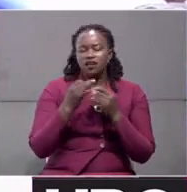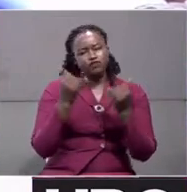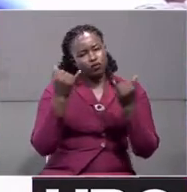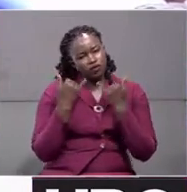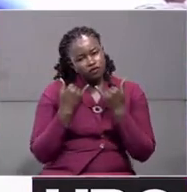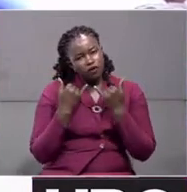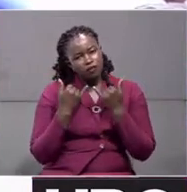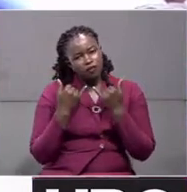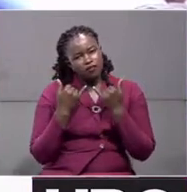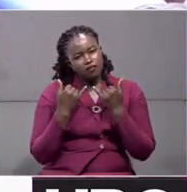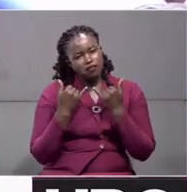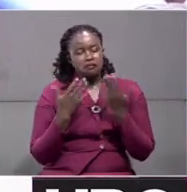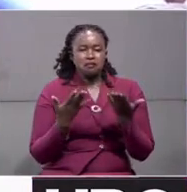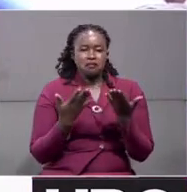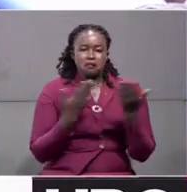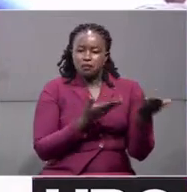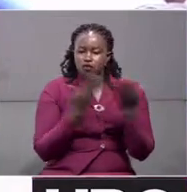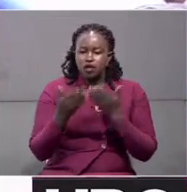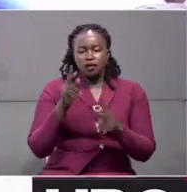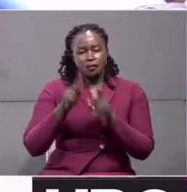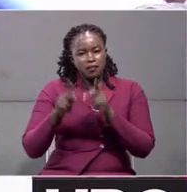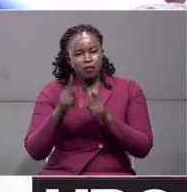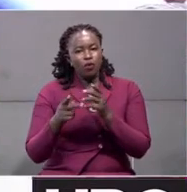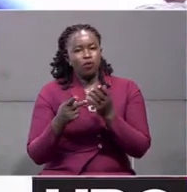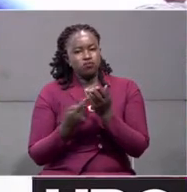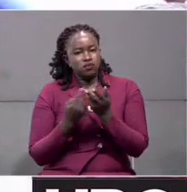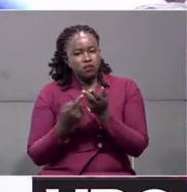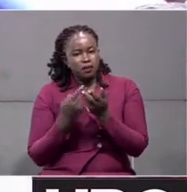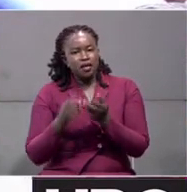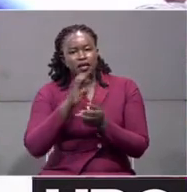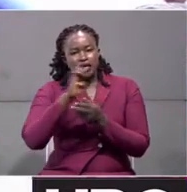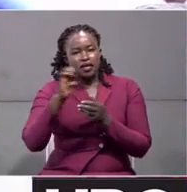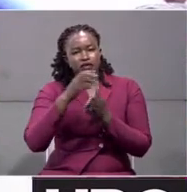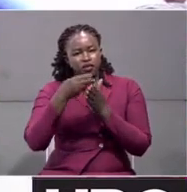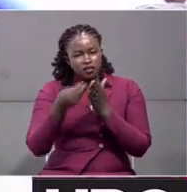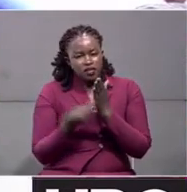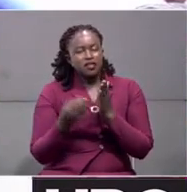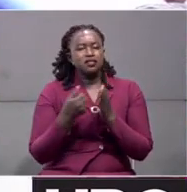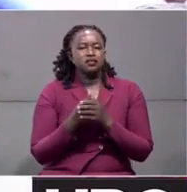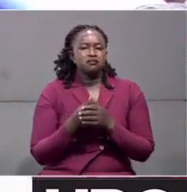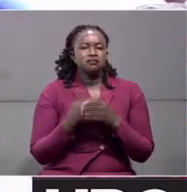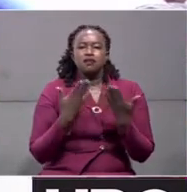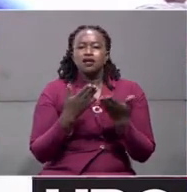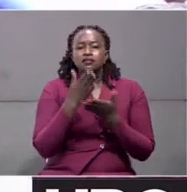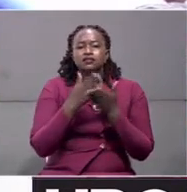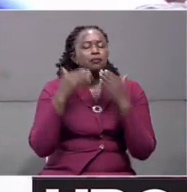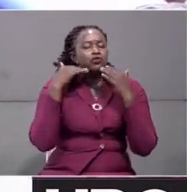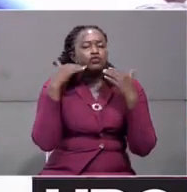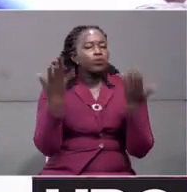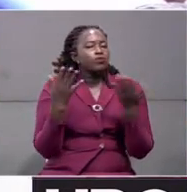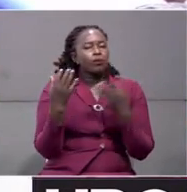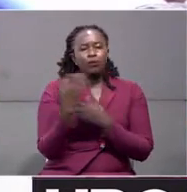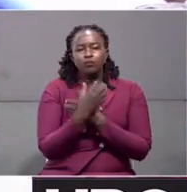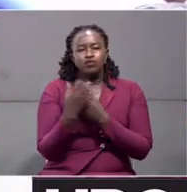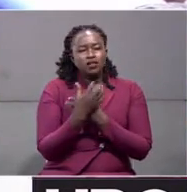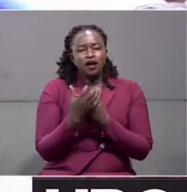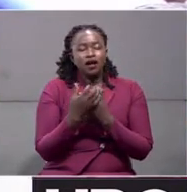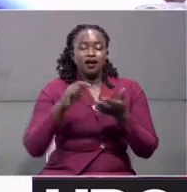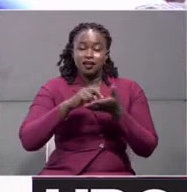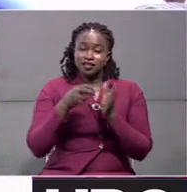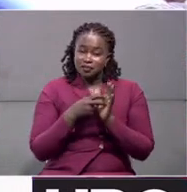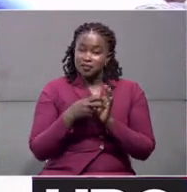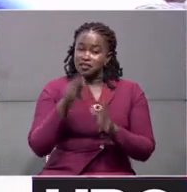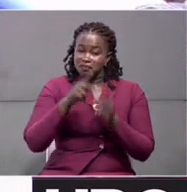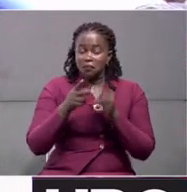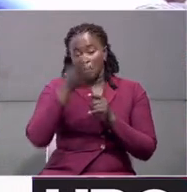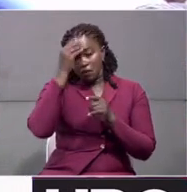Ate soka olete abakubalira bakubalire ECT bakuyingize kati abamu tetumanyi na computer tibakigeza batasoma